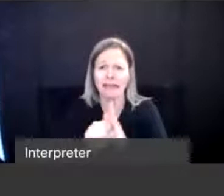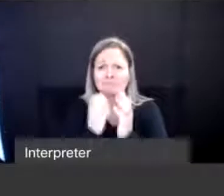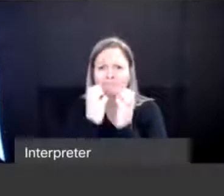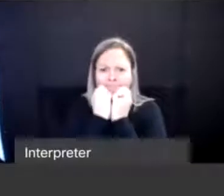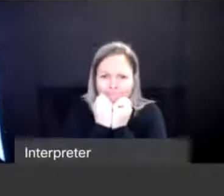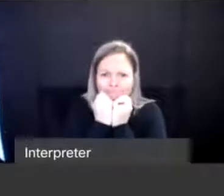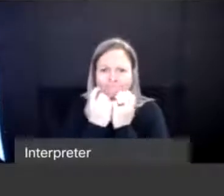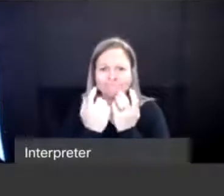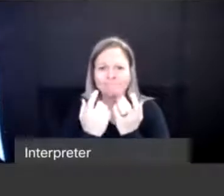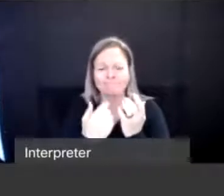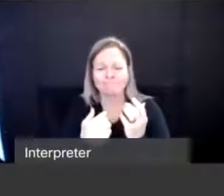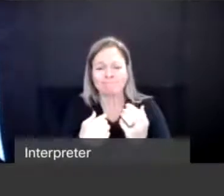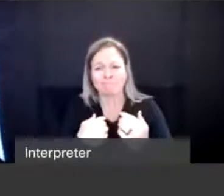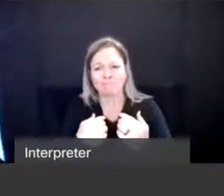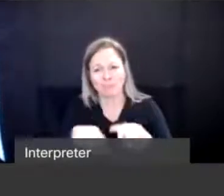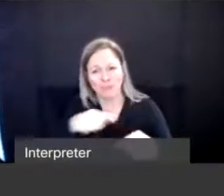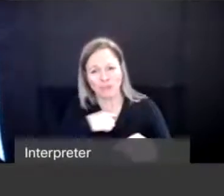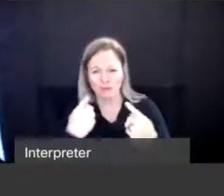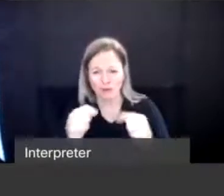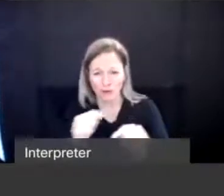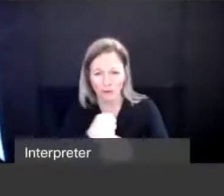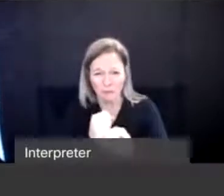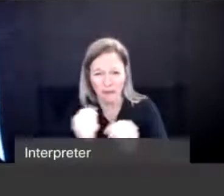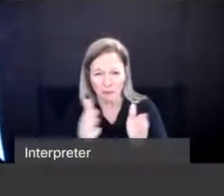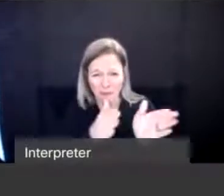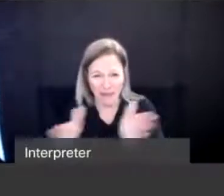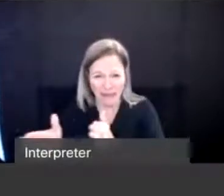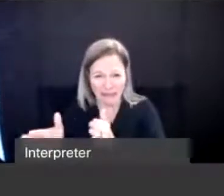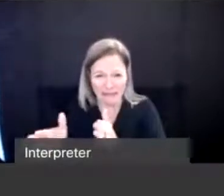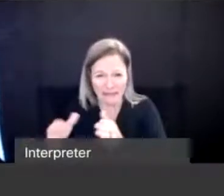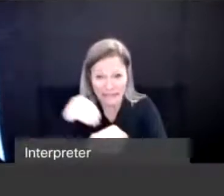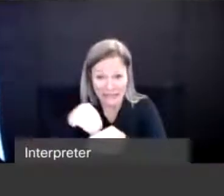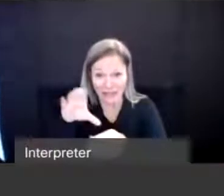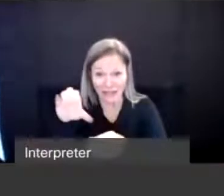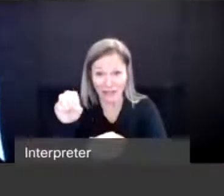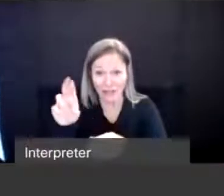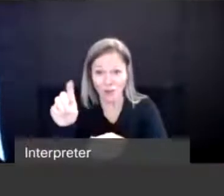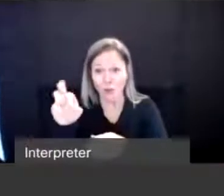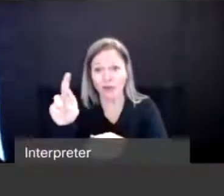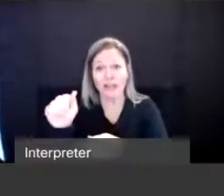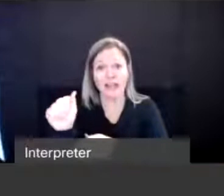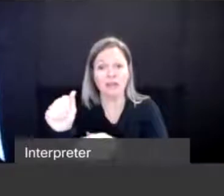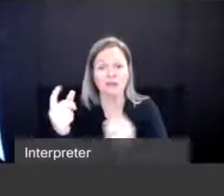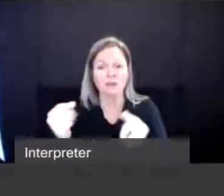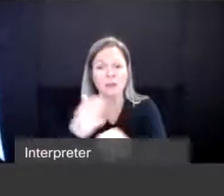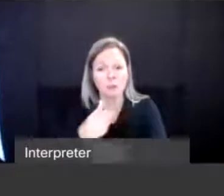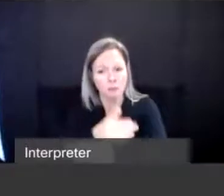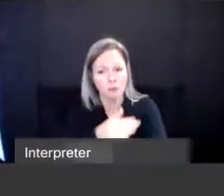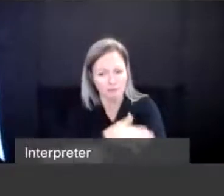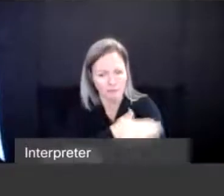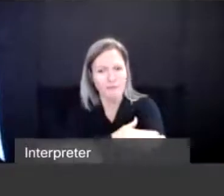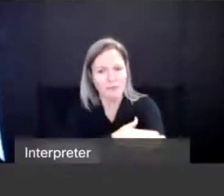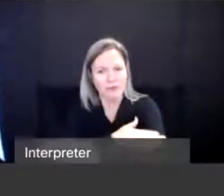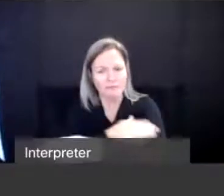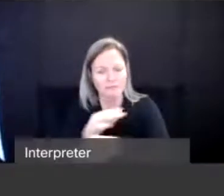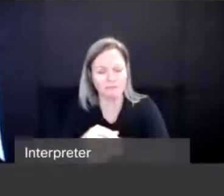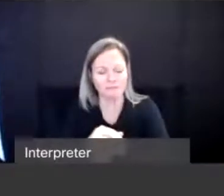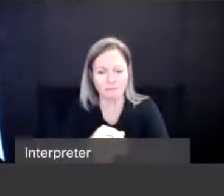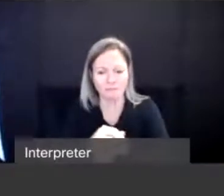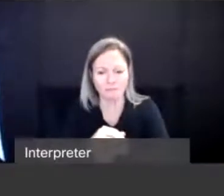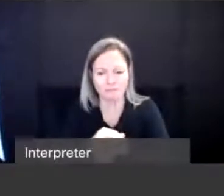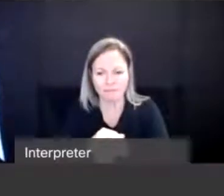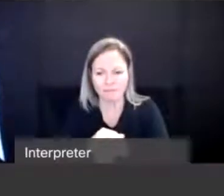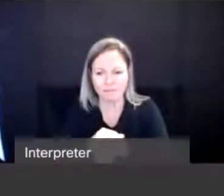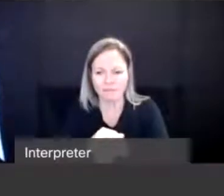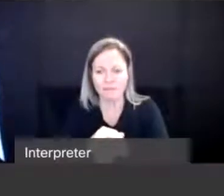we're trying to make plans in Concordia to do some improvements on Concordia Public Schools.